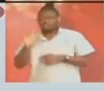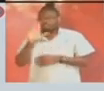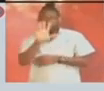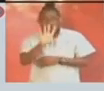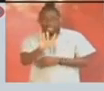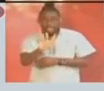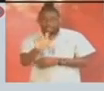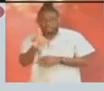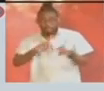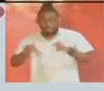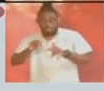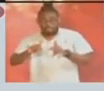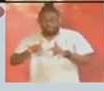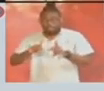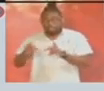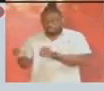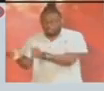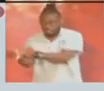urge